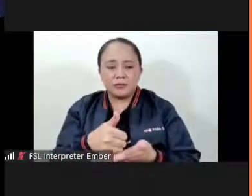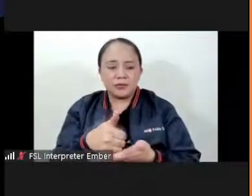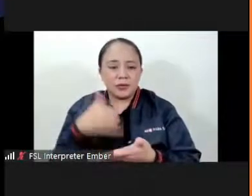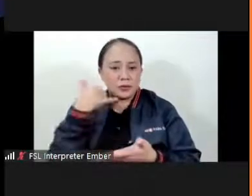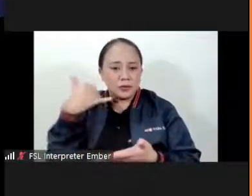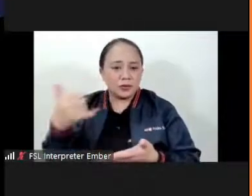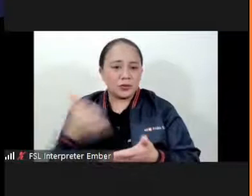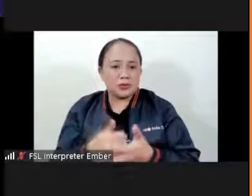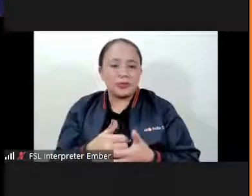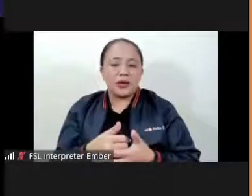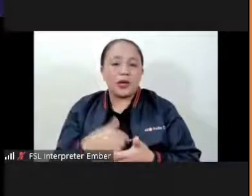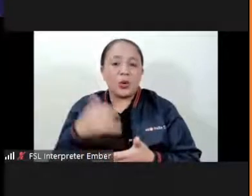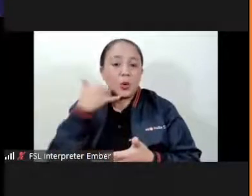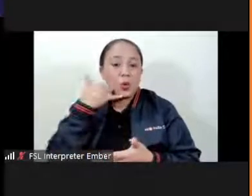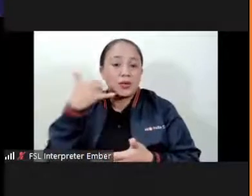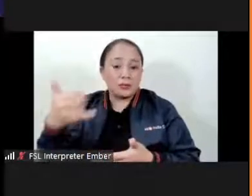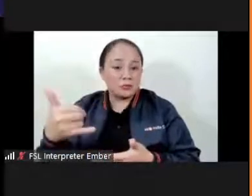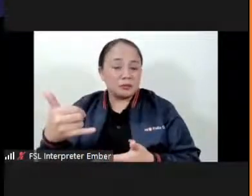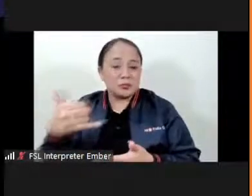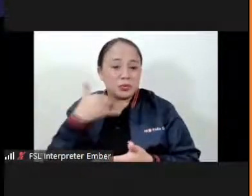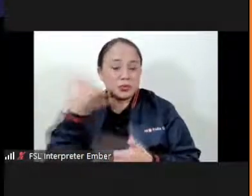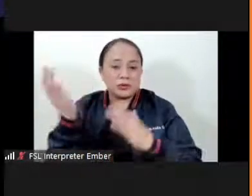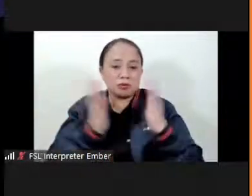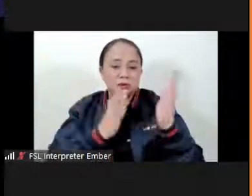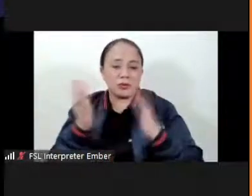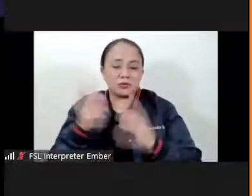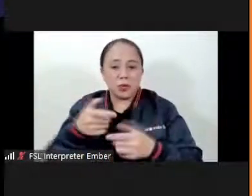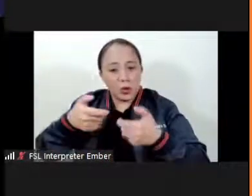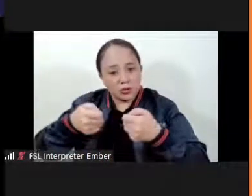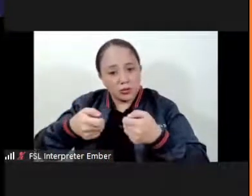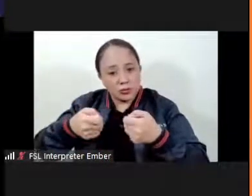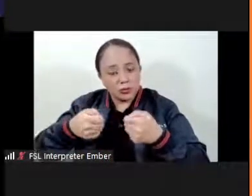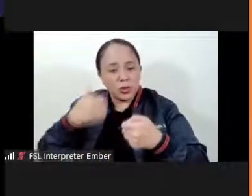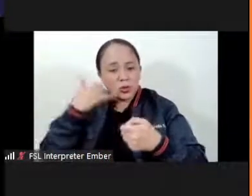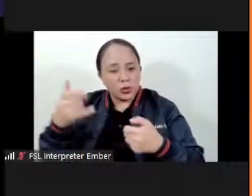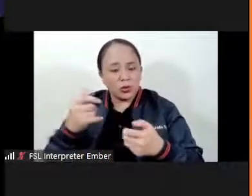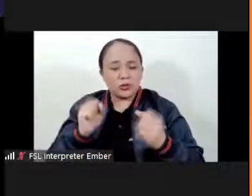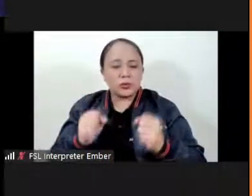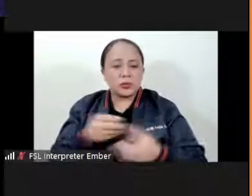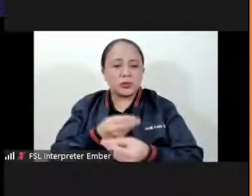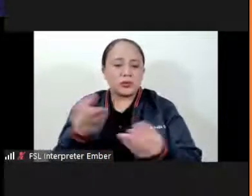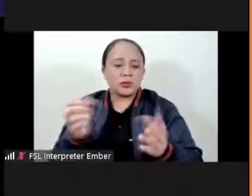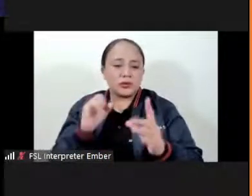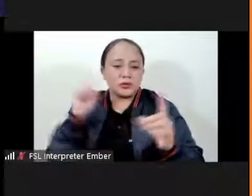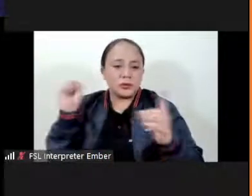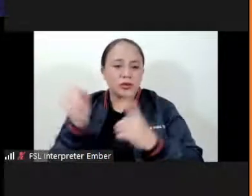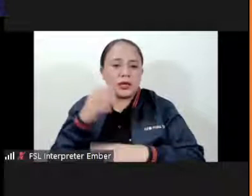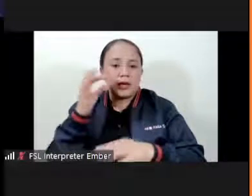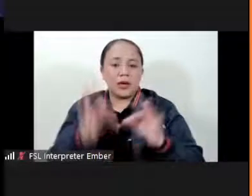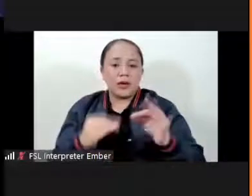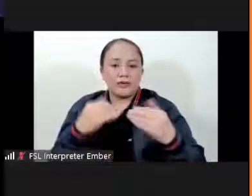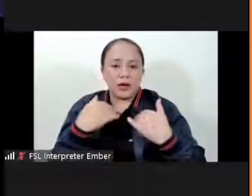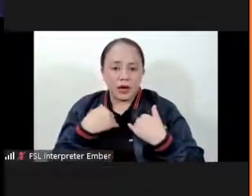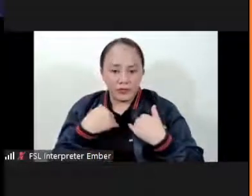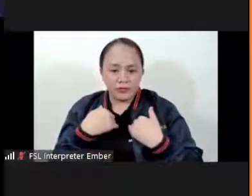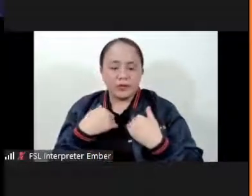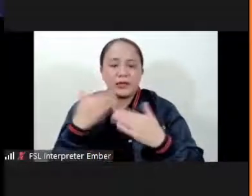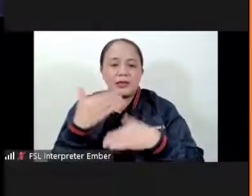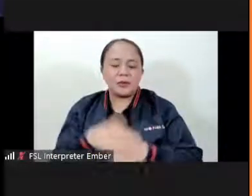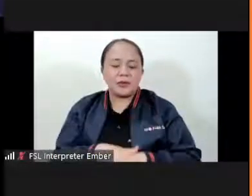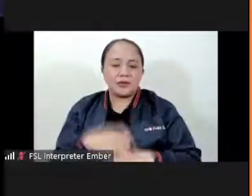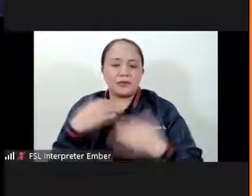are telephone-based services, SMS or call, that can be given in situations when there is restrained or limited